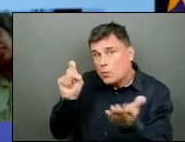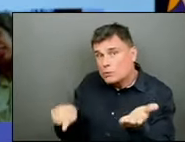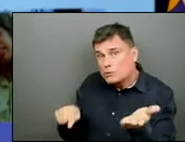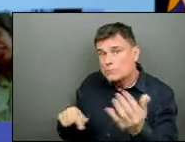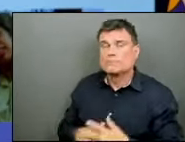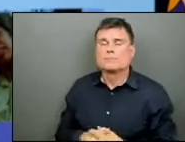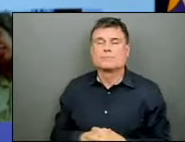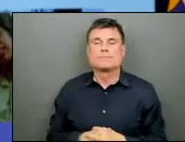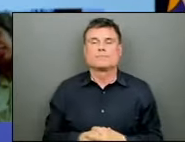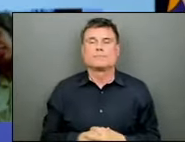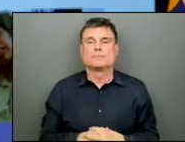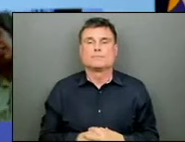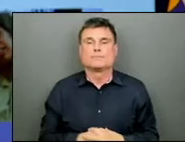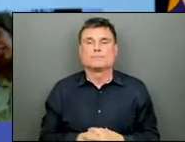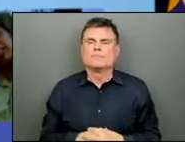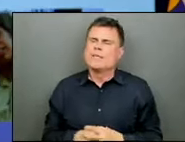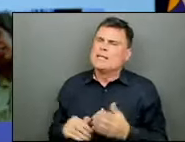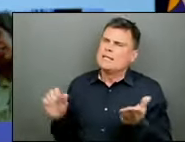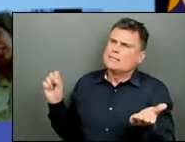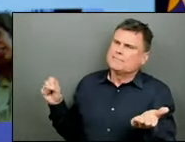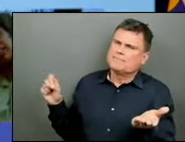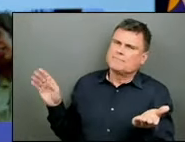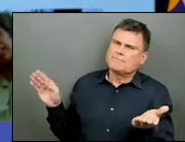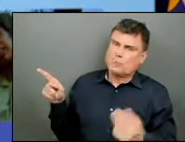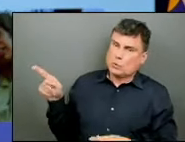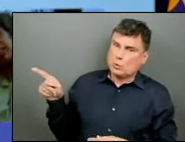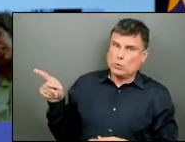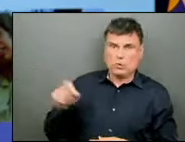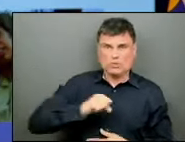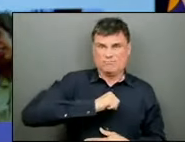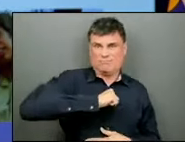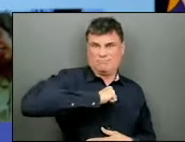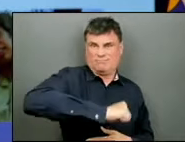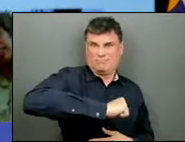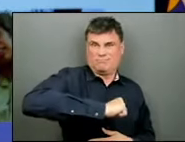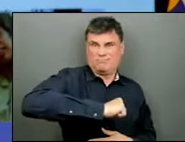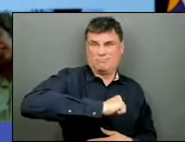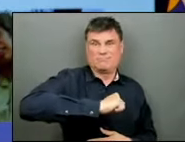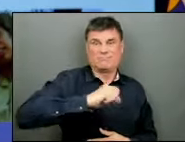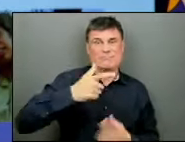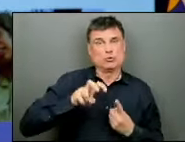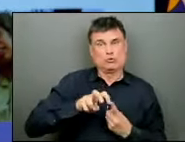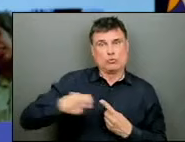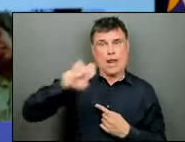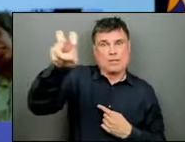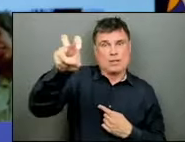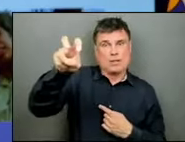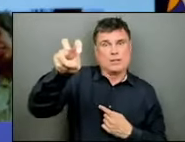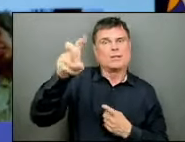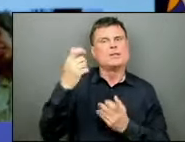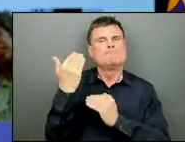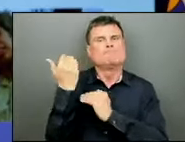Yes, thanks. You've been resistant to bring in stricter and enforceable travel restrictions within BC. So